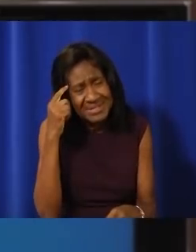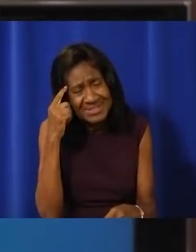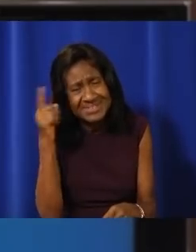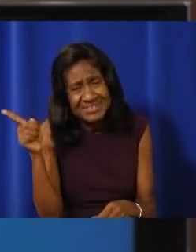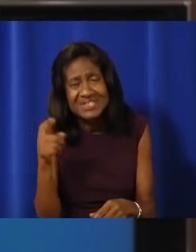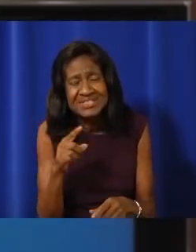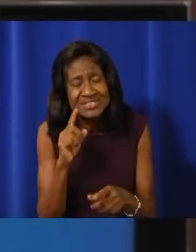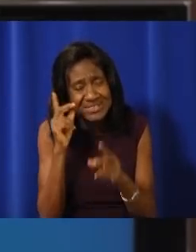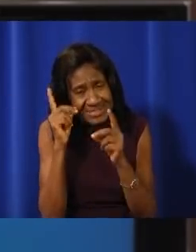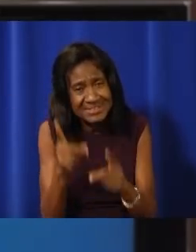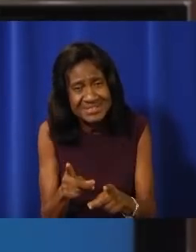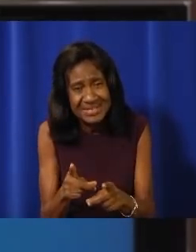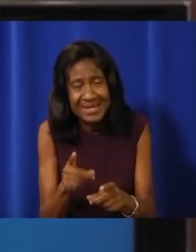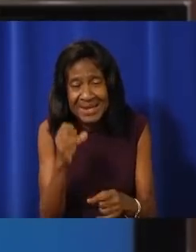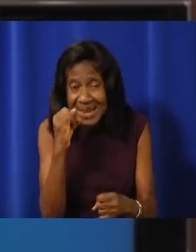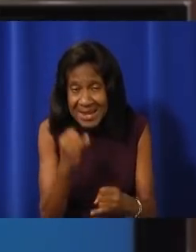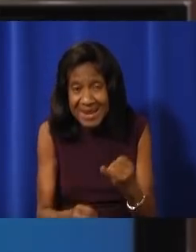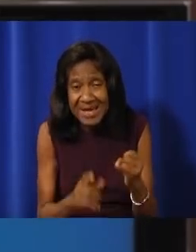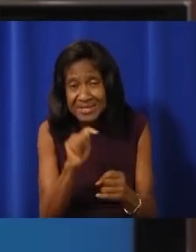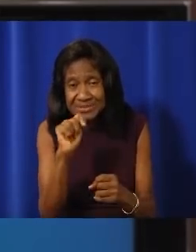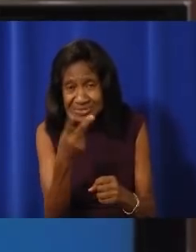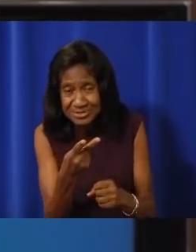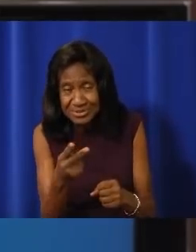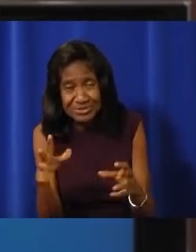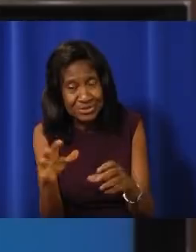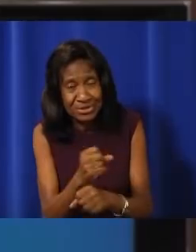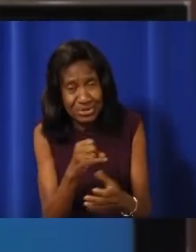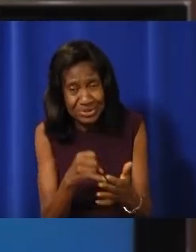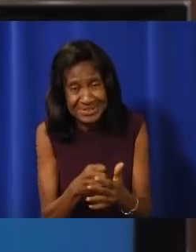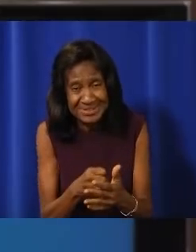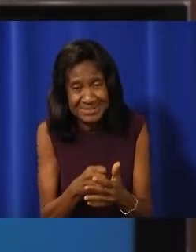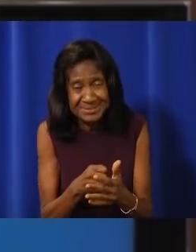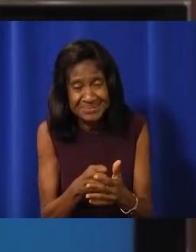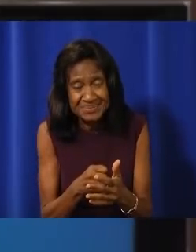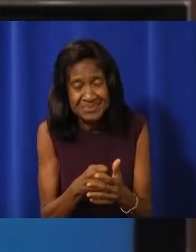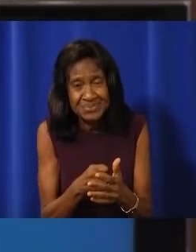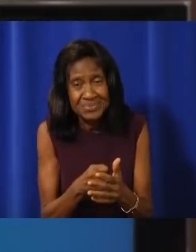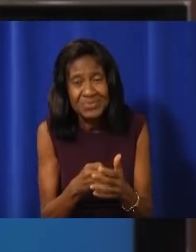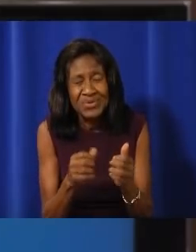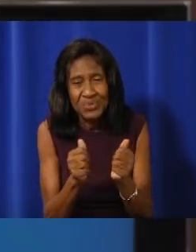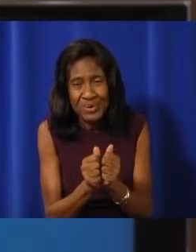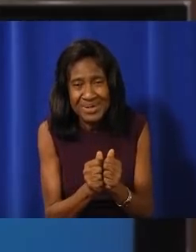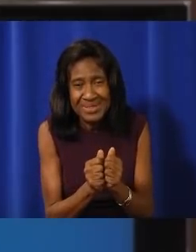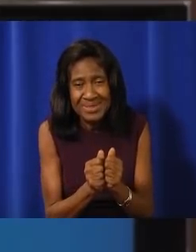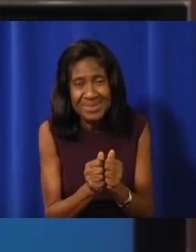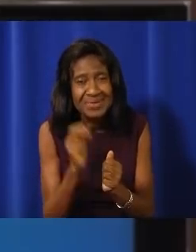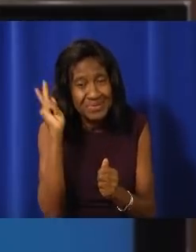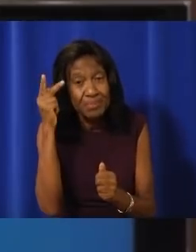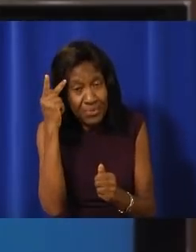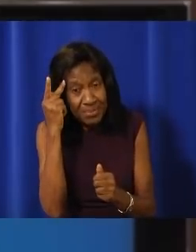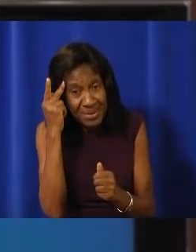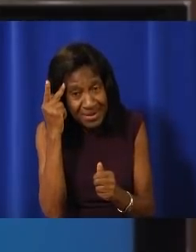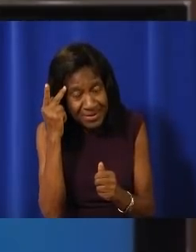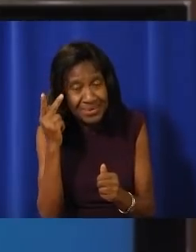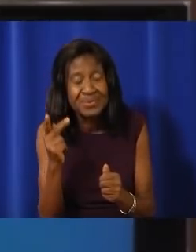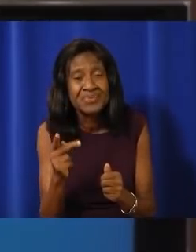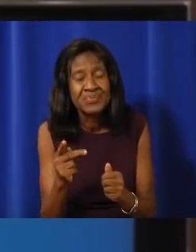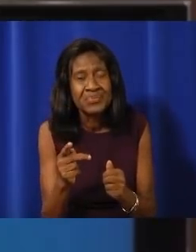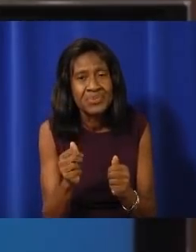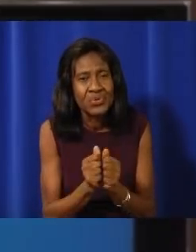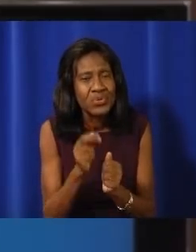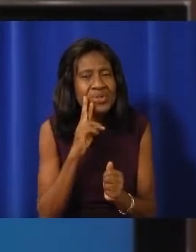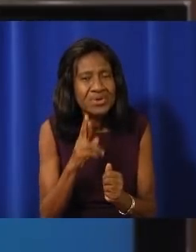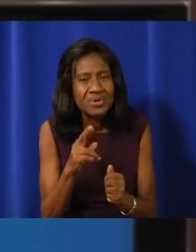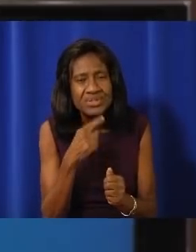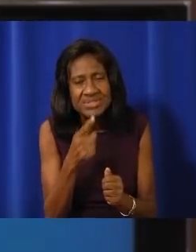go for it last week, Thursday, and was accompanied by our Honorable Premier. If you're able to get the vaccine, I